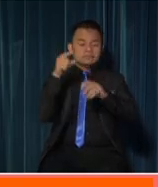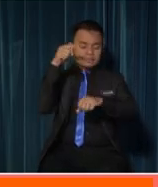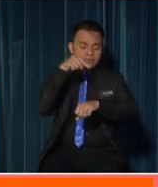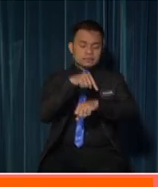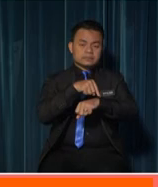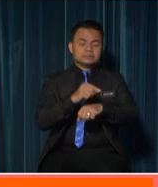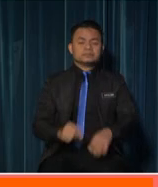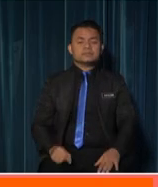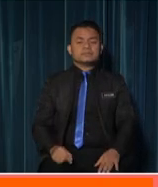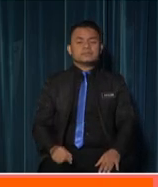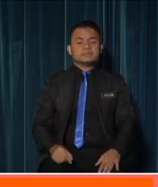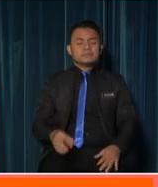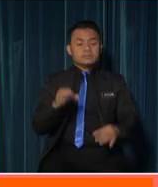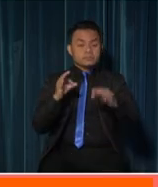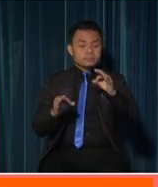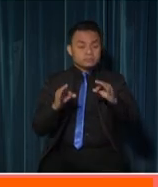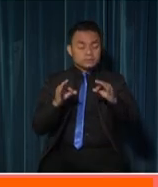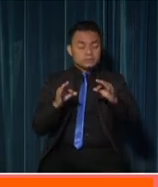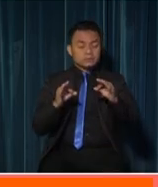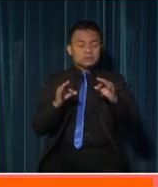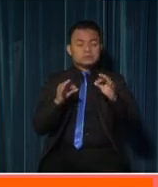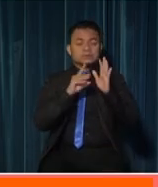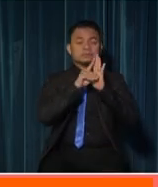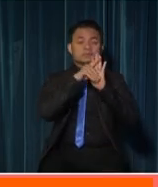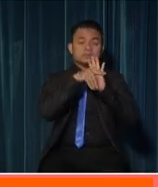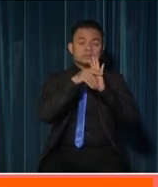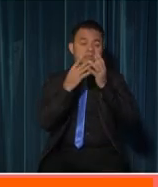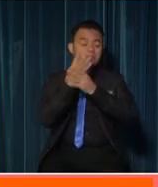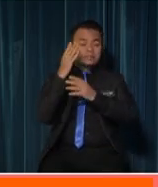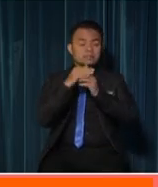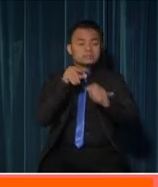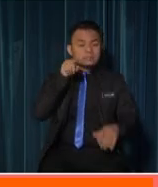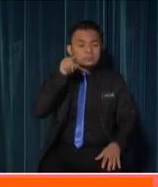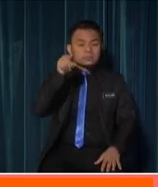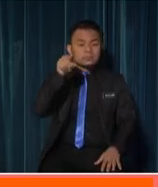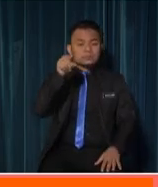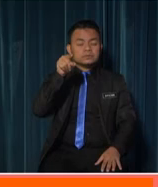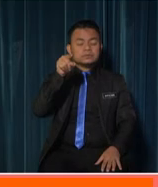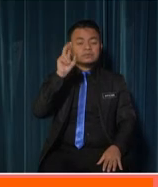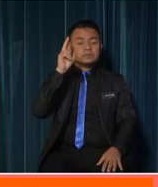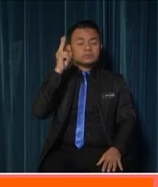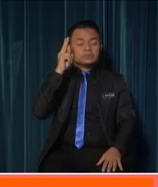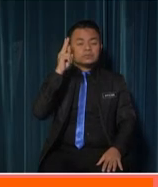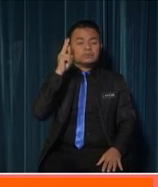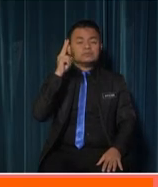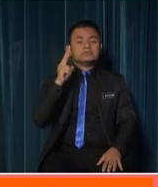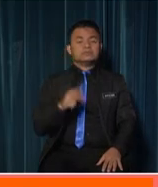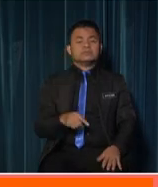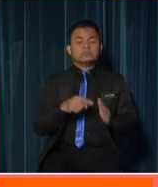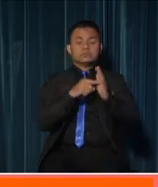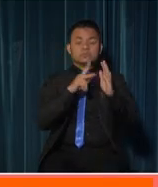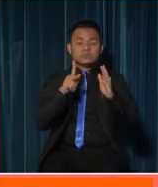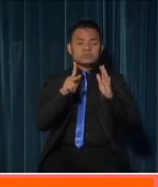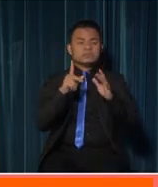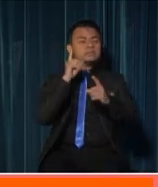is pointing at number 12, it shows an hour sharp.